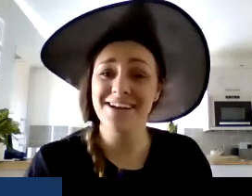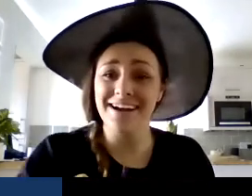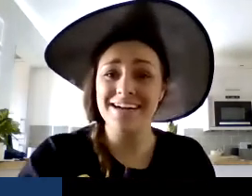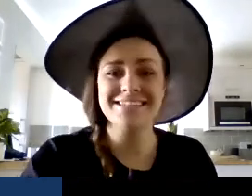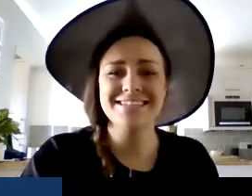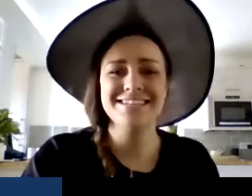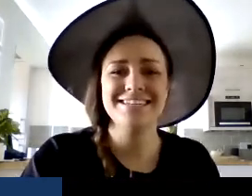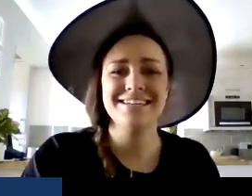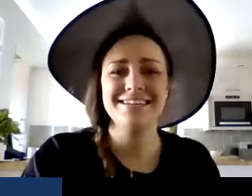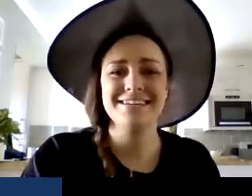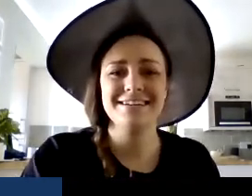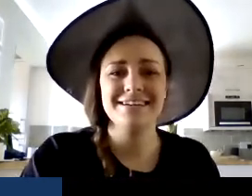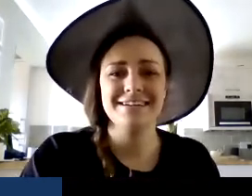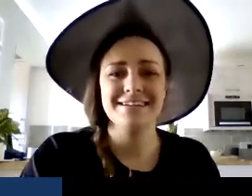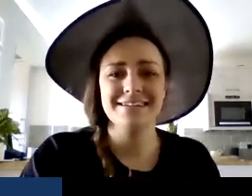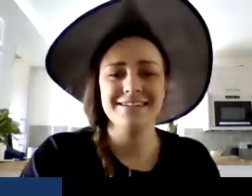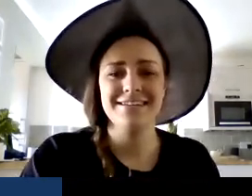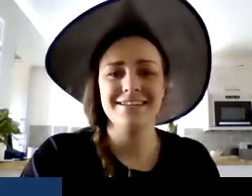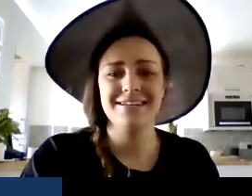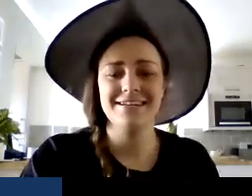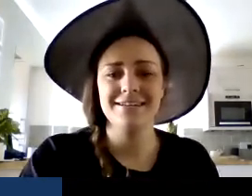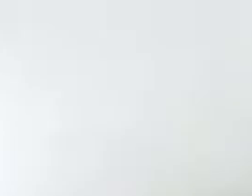they were gone.